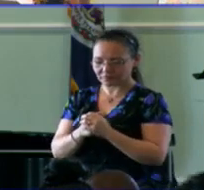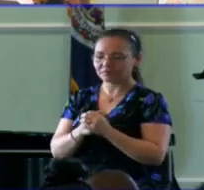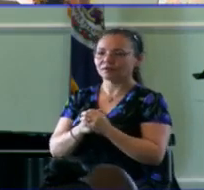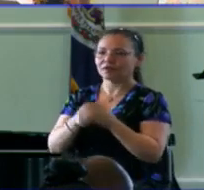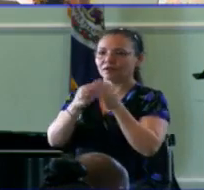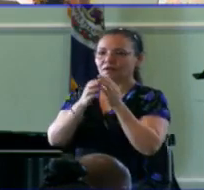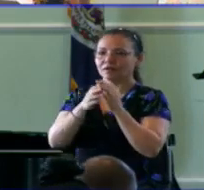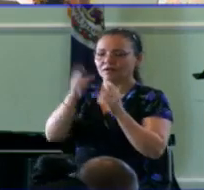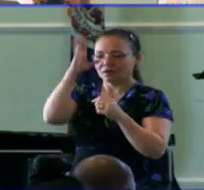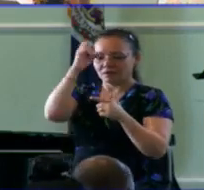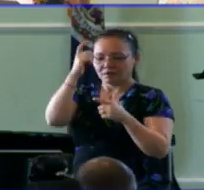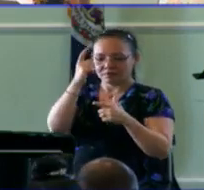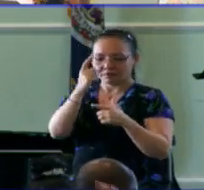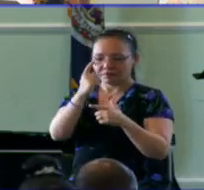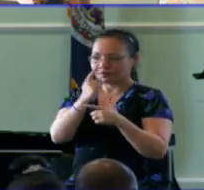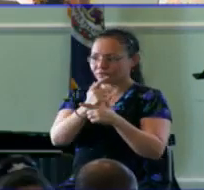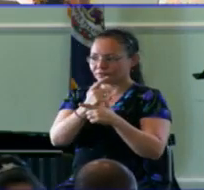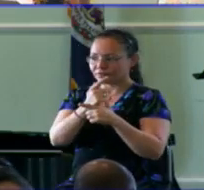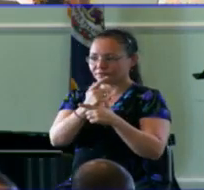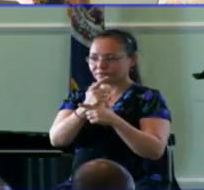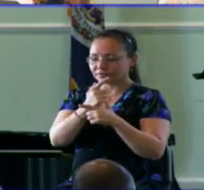Our brother,